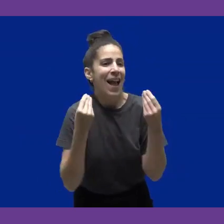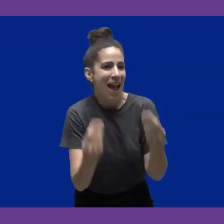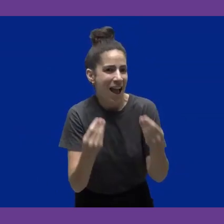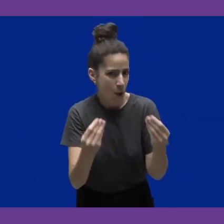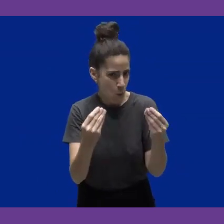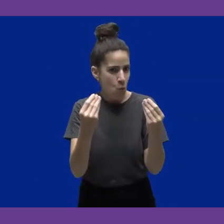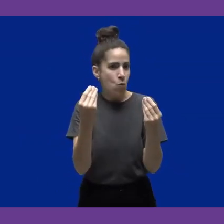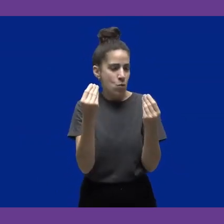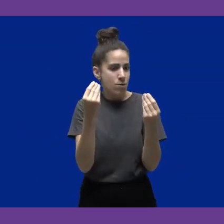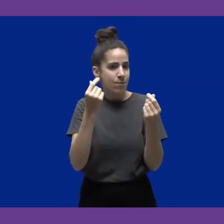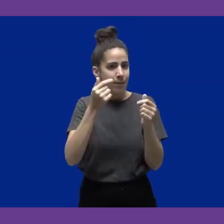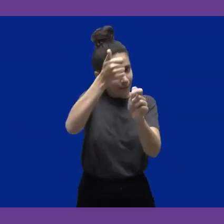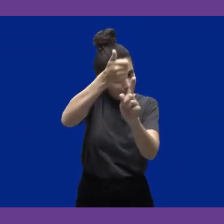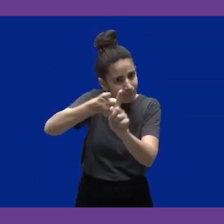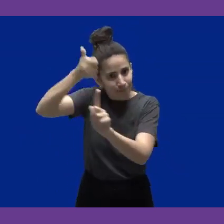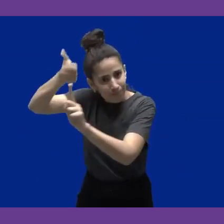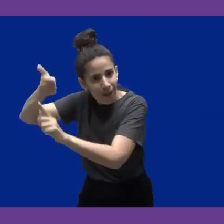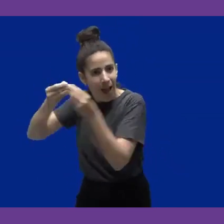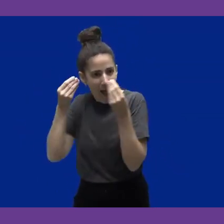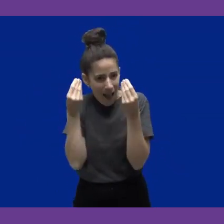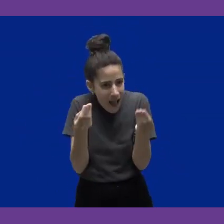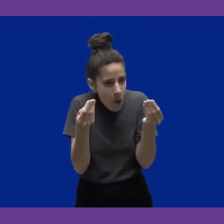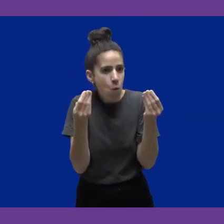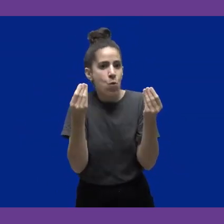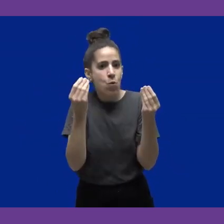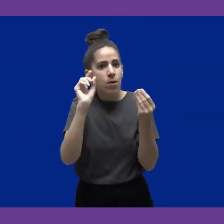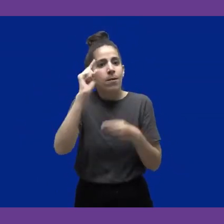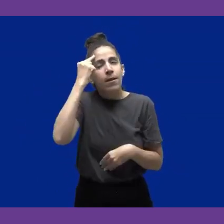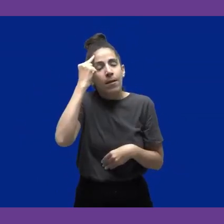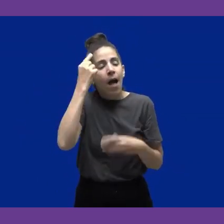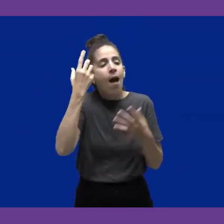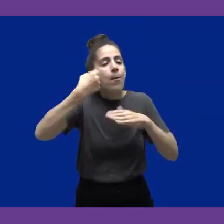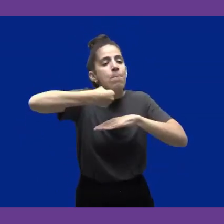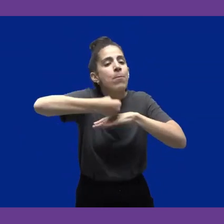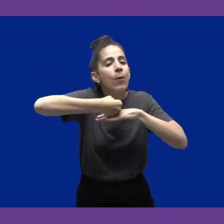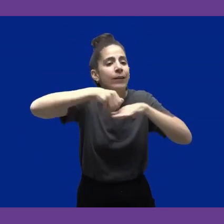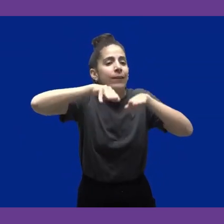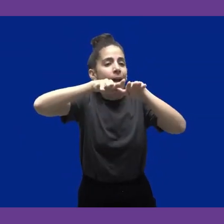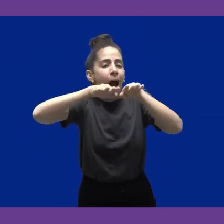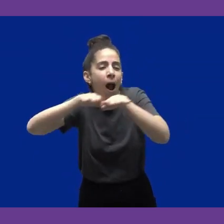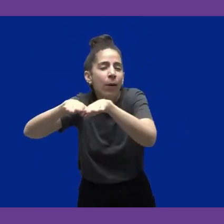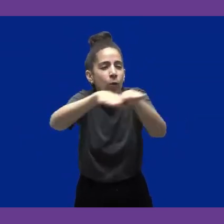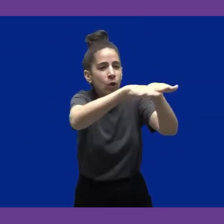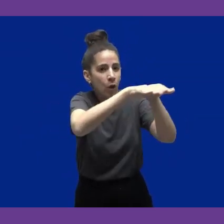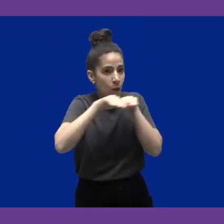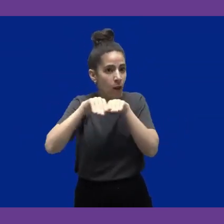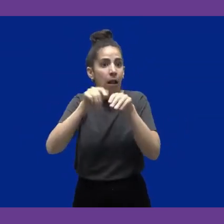harmonization directive, so you can have higher requirements at the national level. However, they have to be justified because we are in the